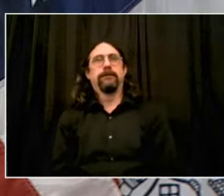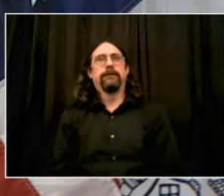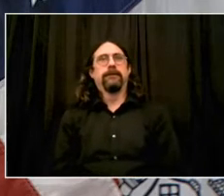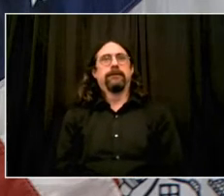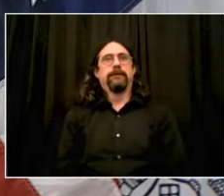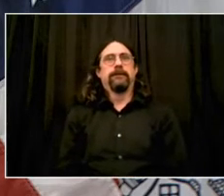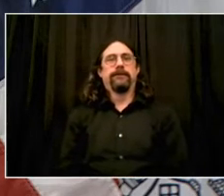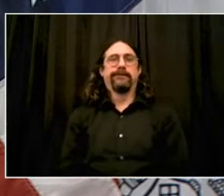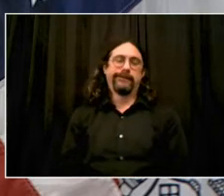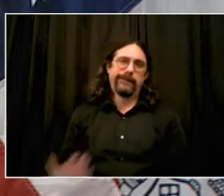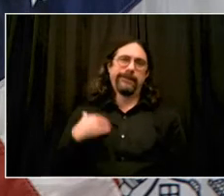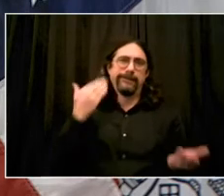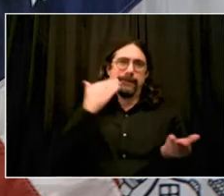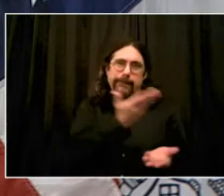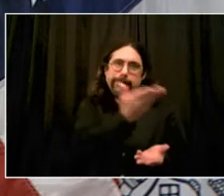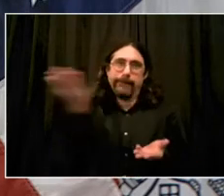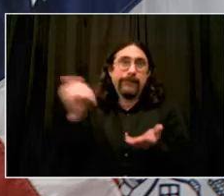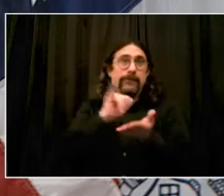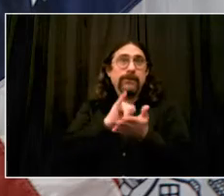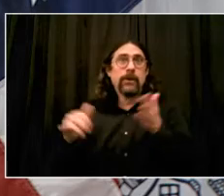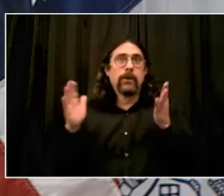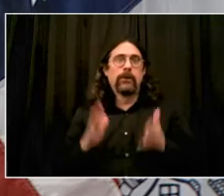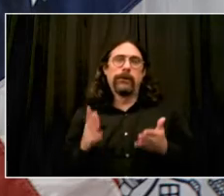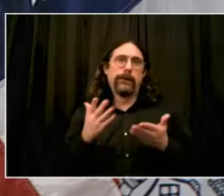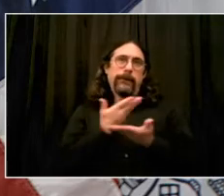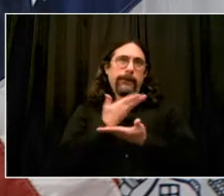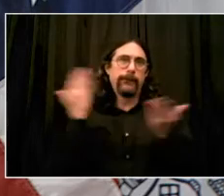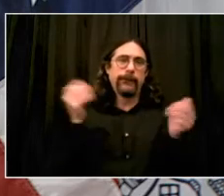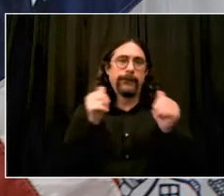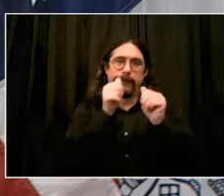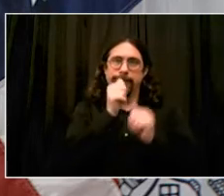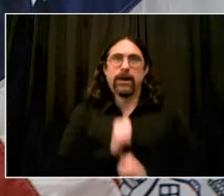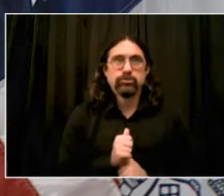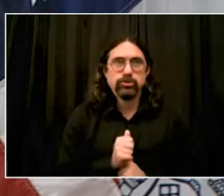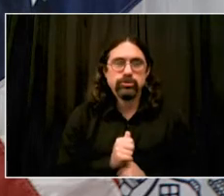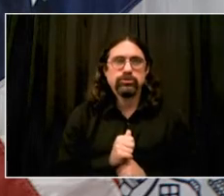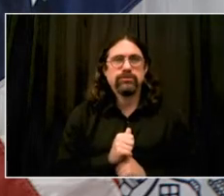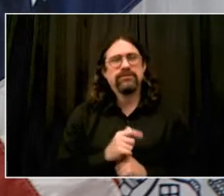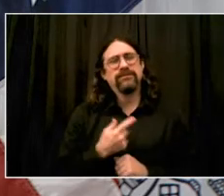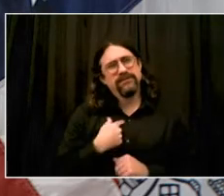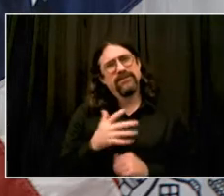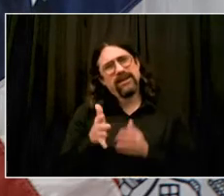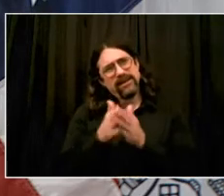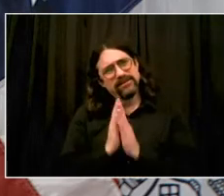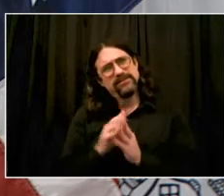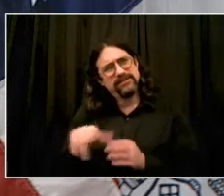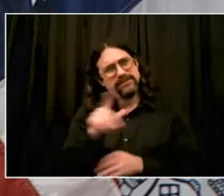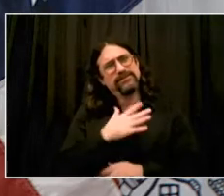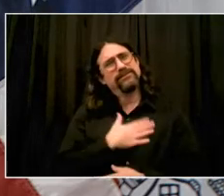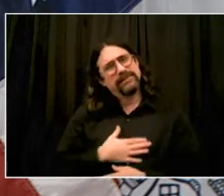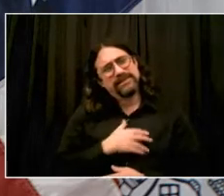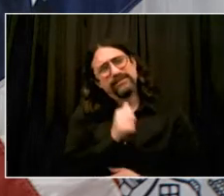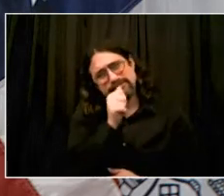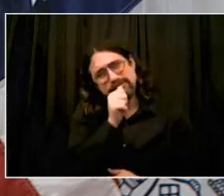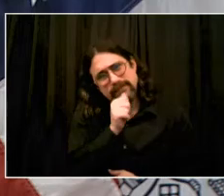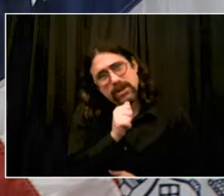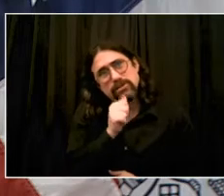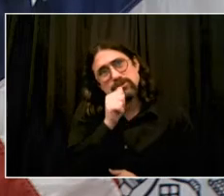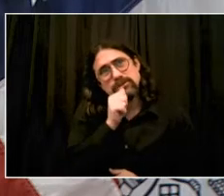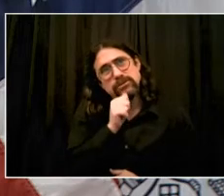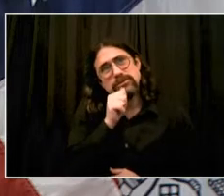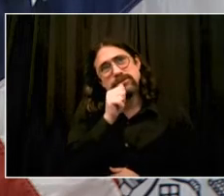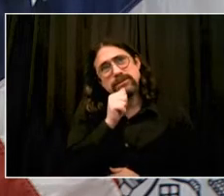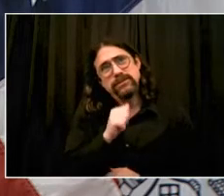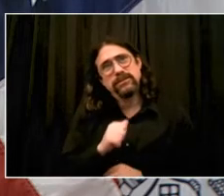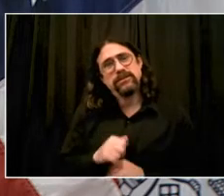dealing with a lot of variables here. It's as simple as this, truly. We're talking about hundreds of schools,